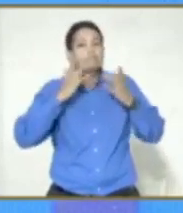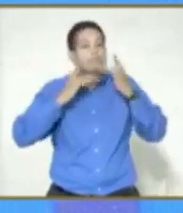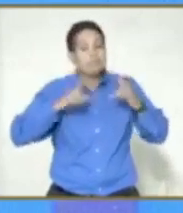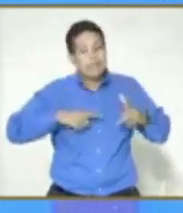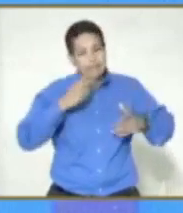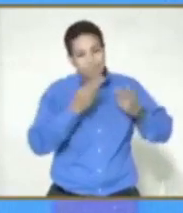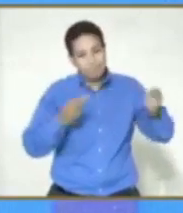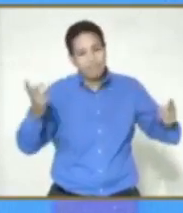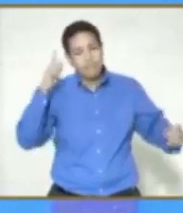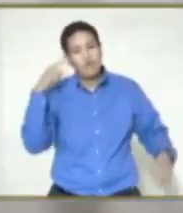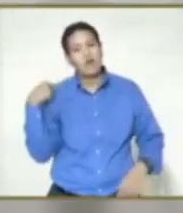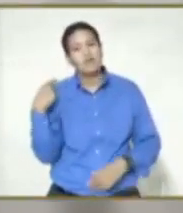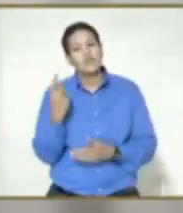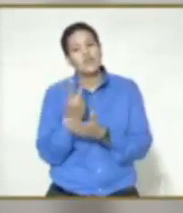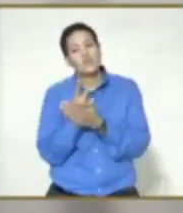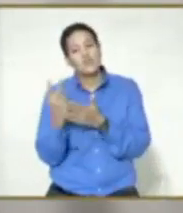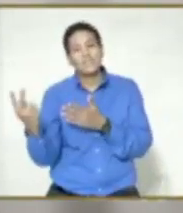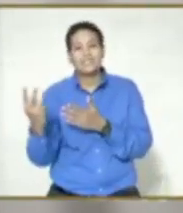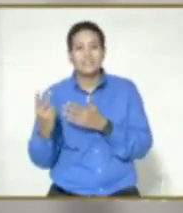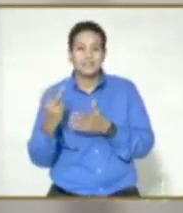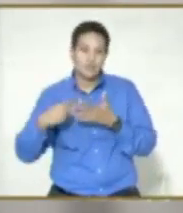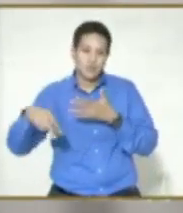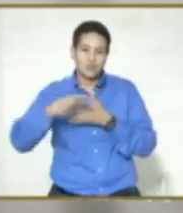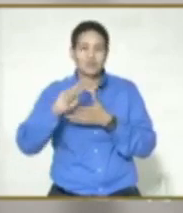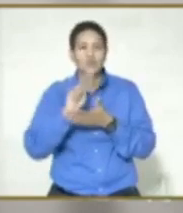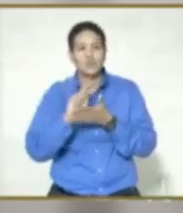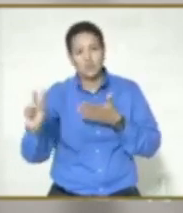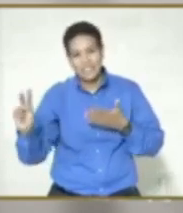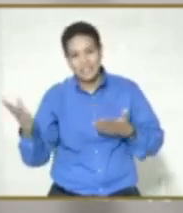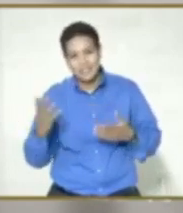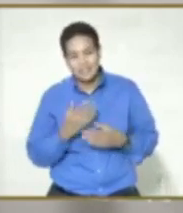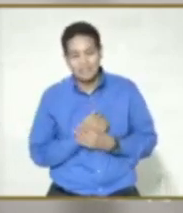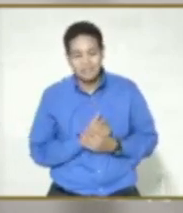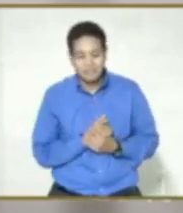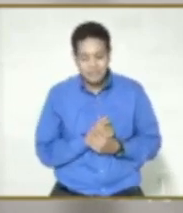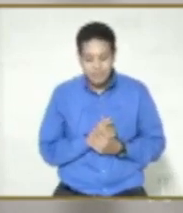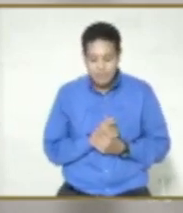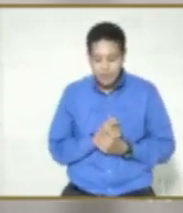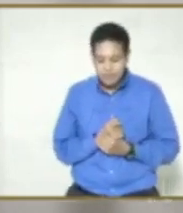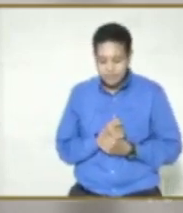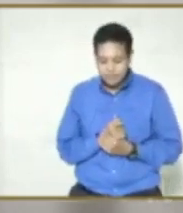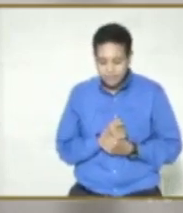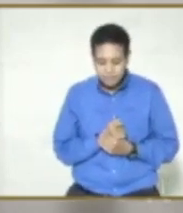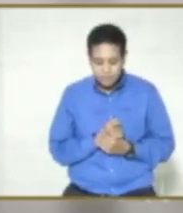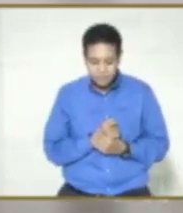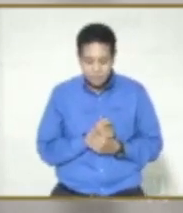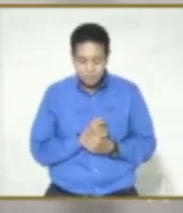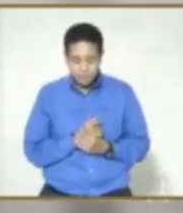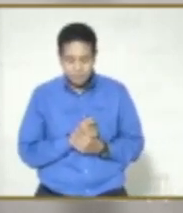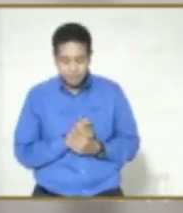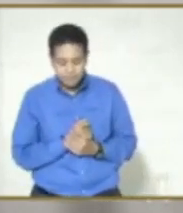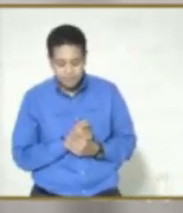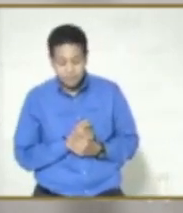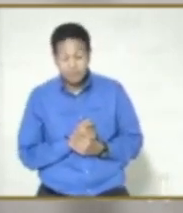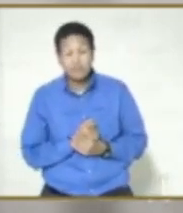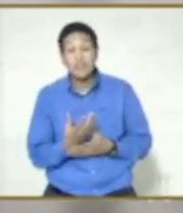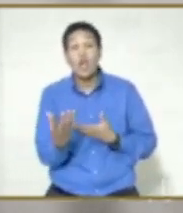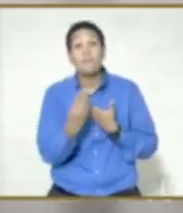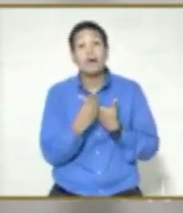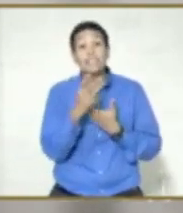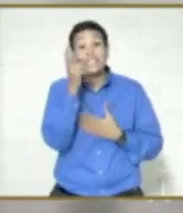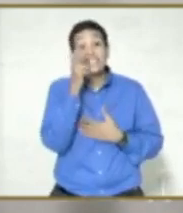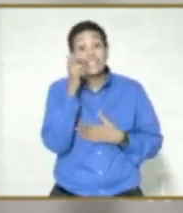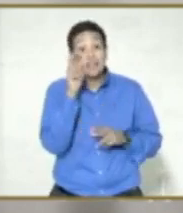Thank you, Minister. Again, we want to remind our participants, listeners, and viewers watching and listening